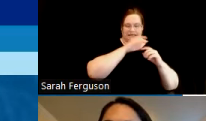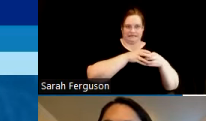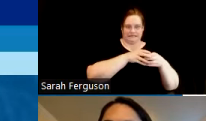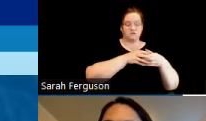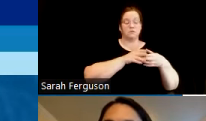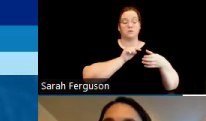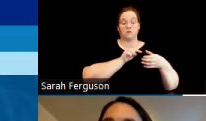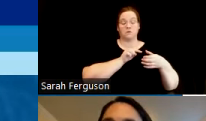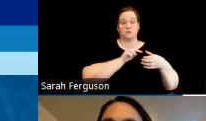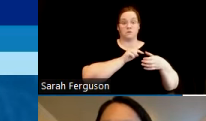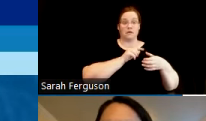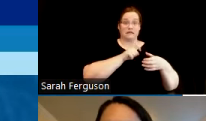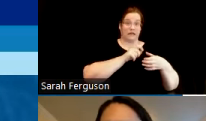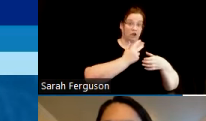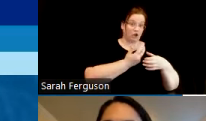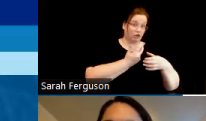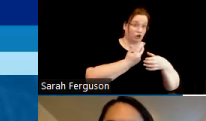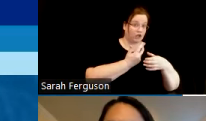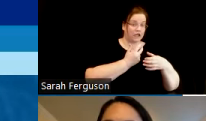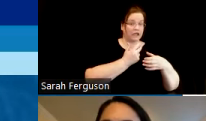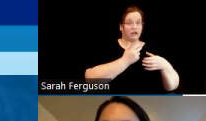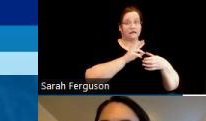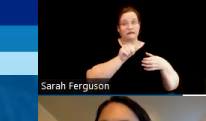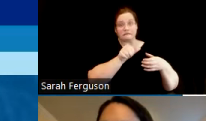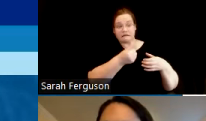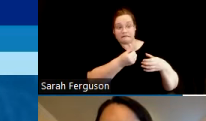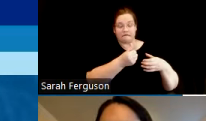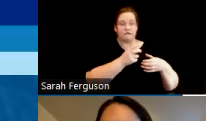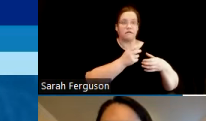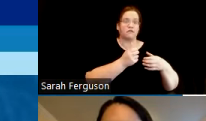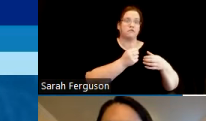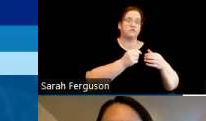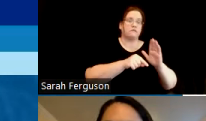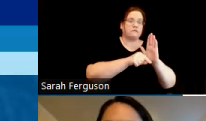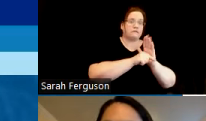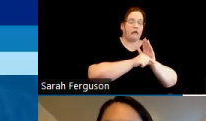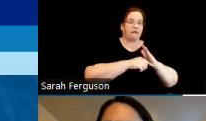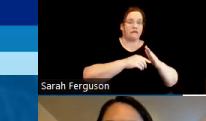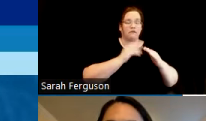how many side effects did they have with the 10 microgram versus 3 microgram dose.